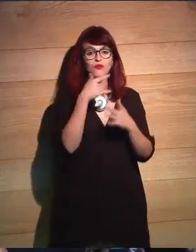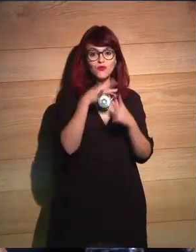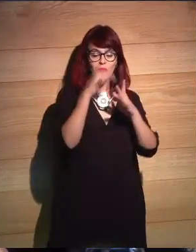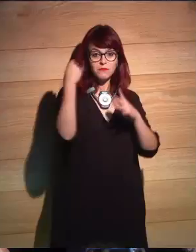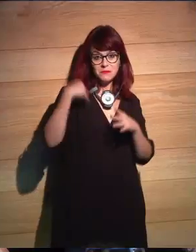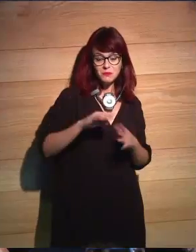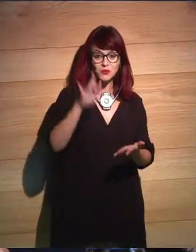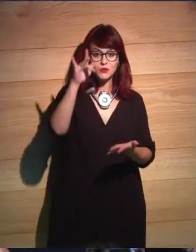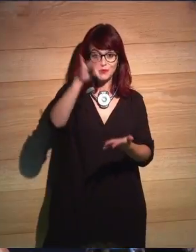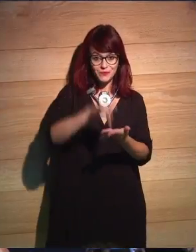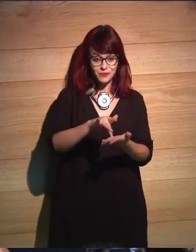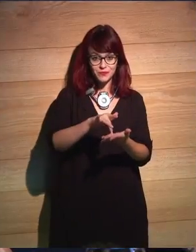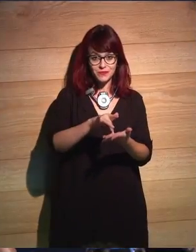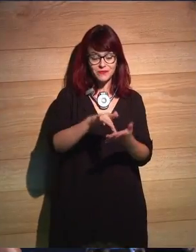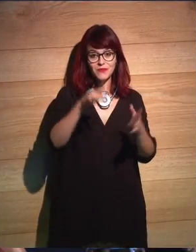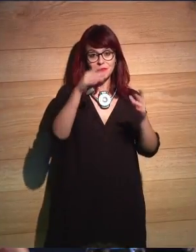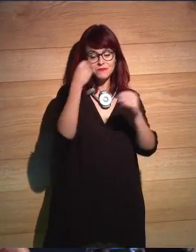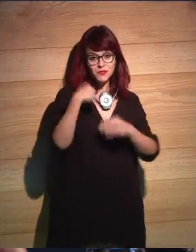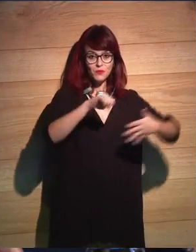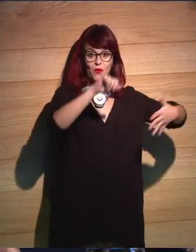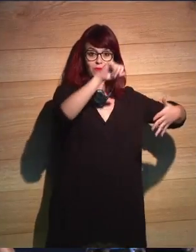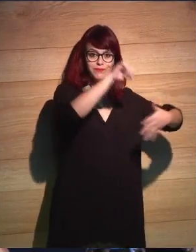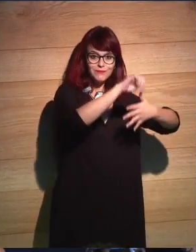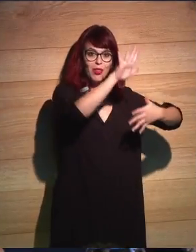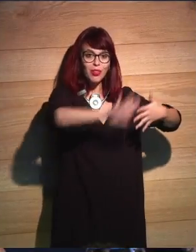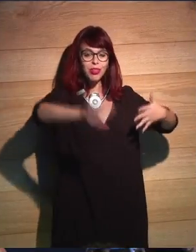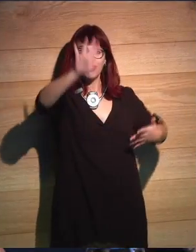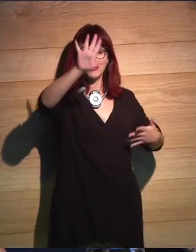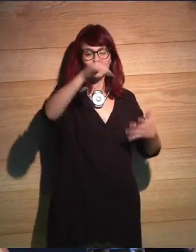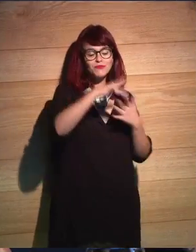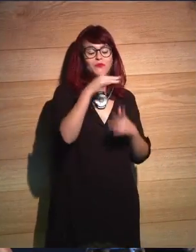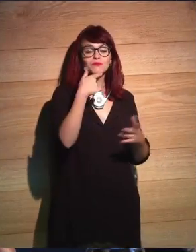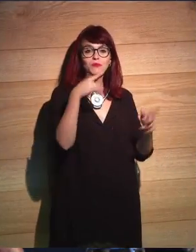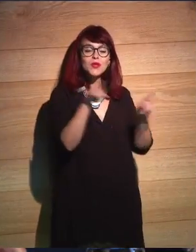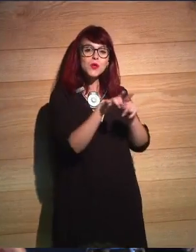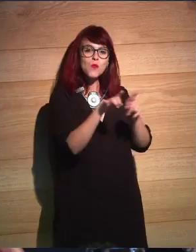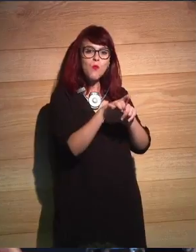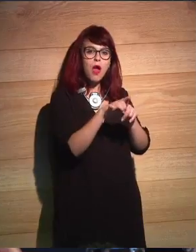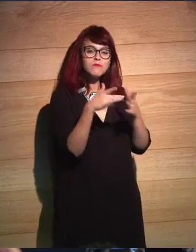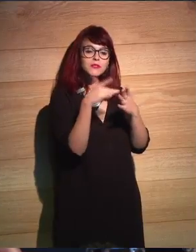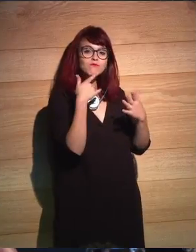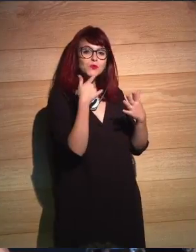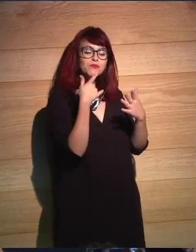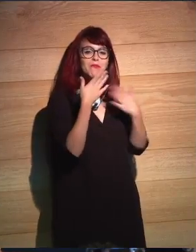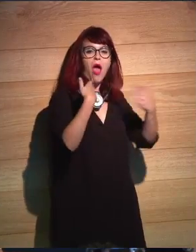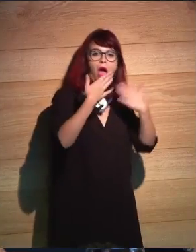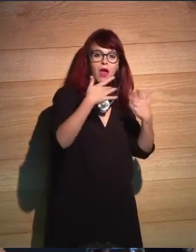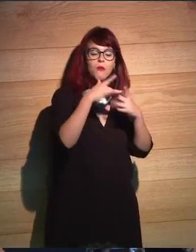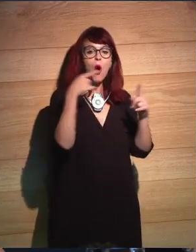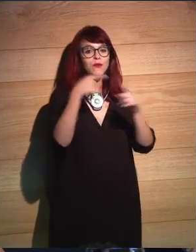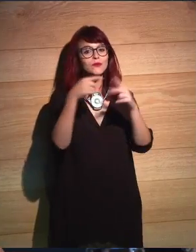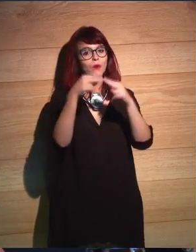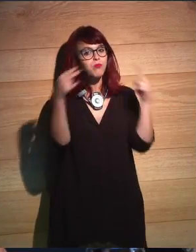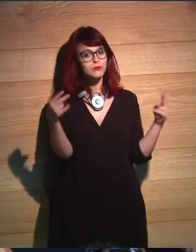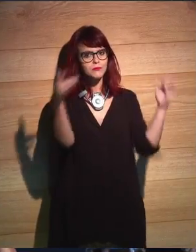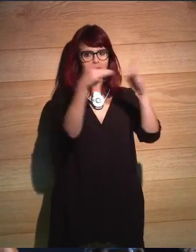artists of both sides of and also of both sides of the Atlantic, we come into a dialogue and